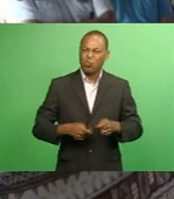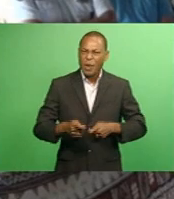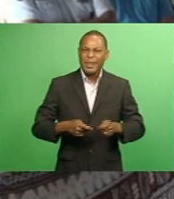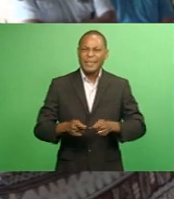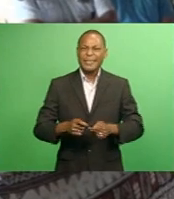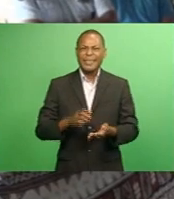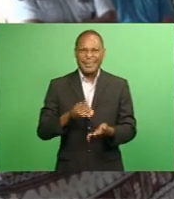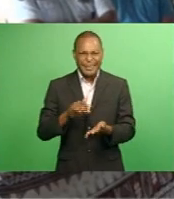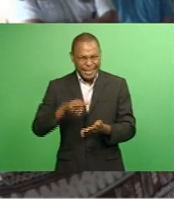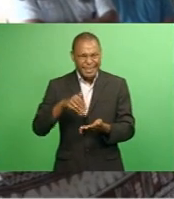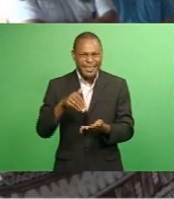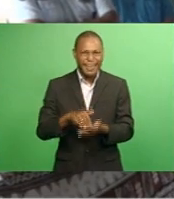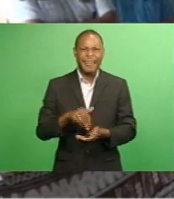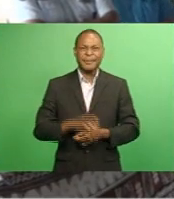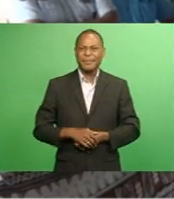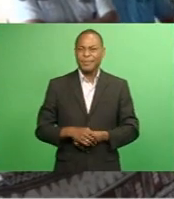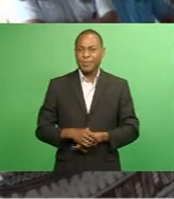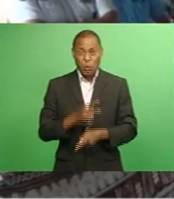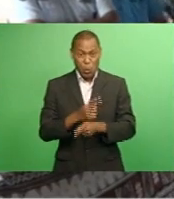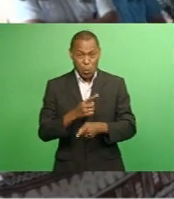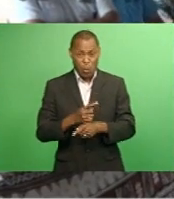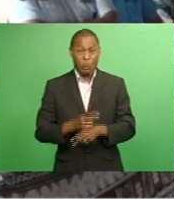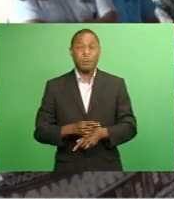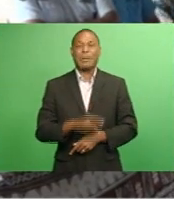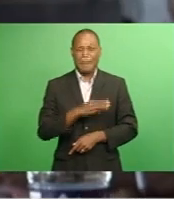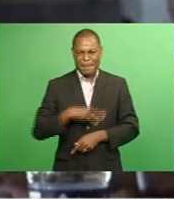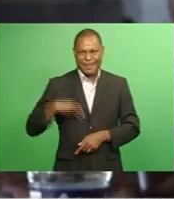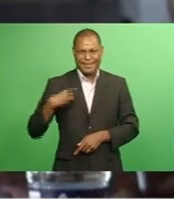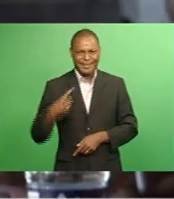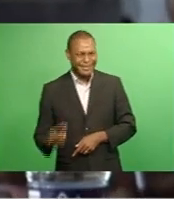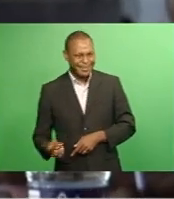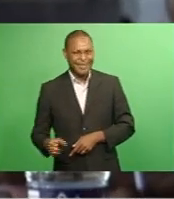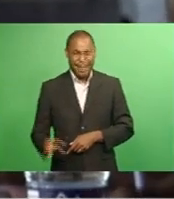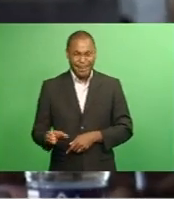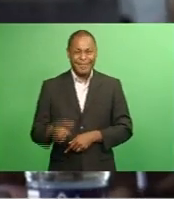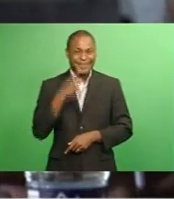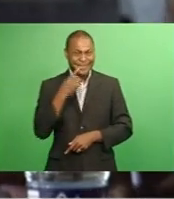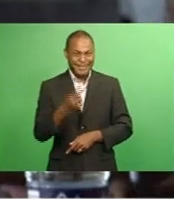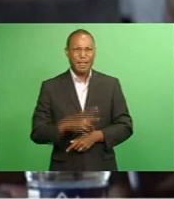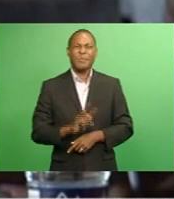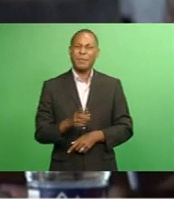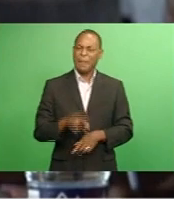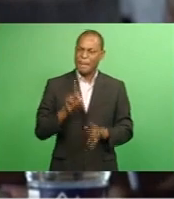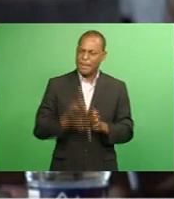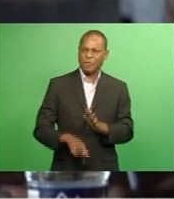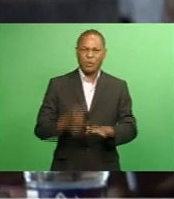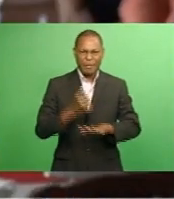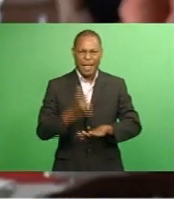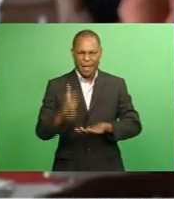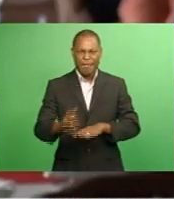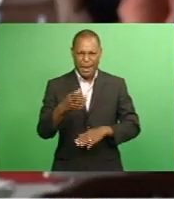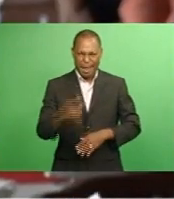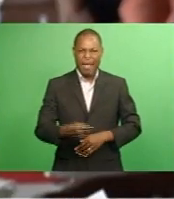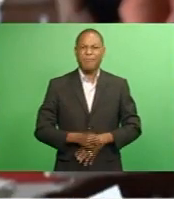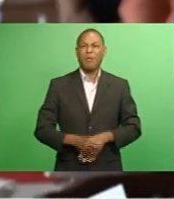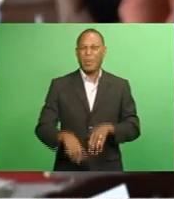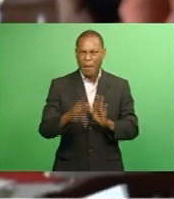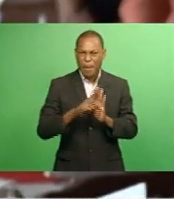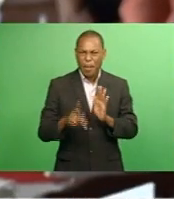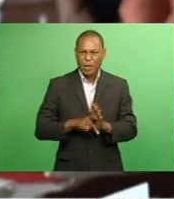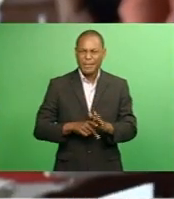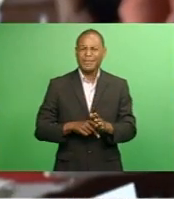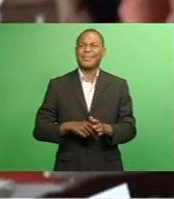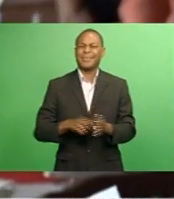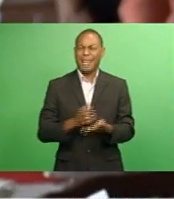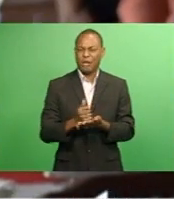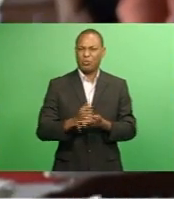workshop and consultation, Minister Pramila Kumar highlighted this is a part of the government's urban policy action plan. Kumar says